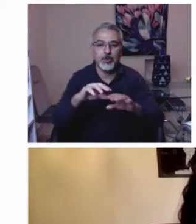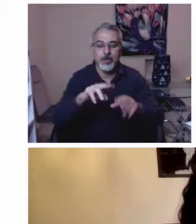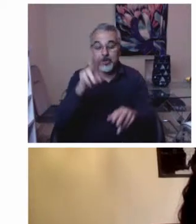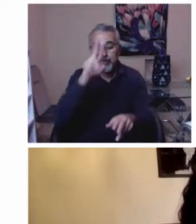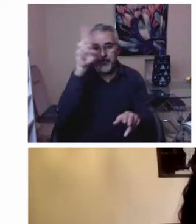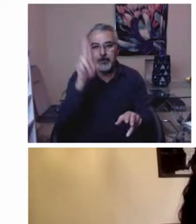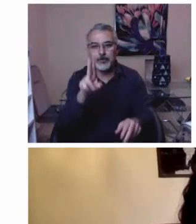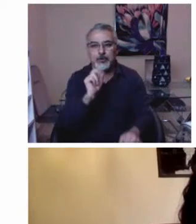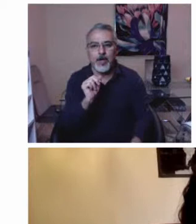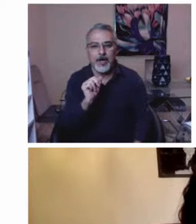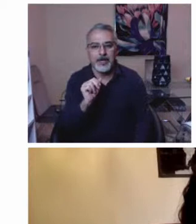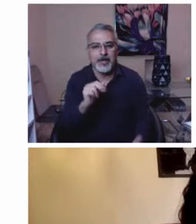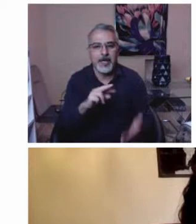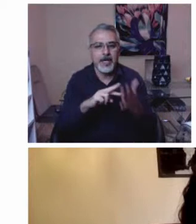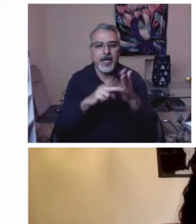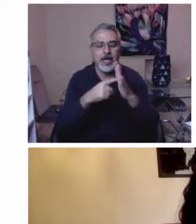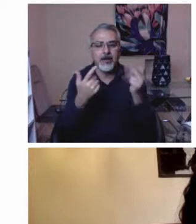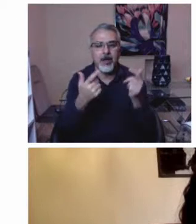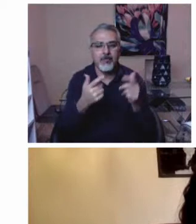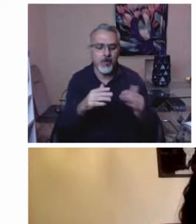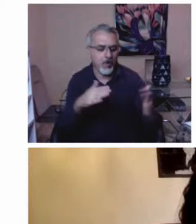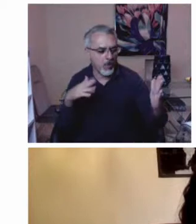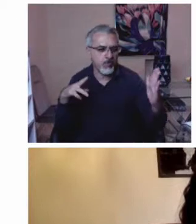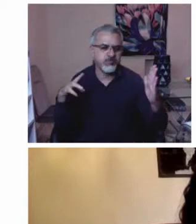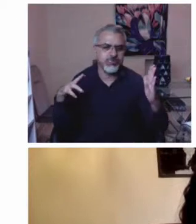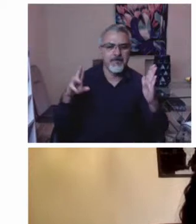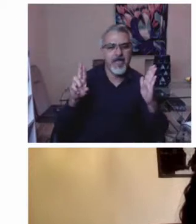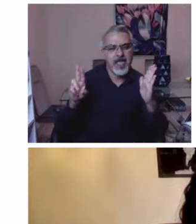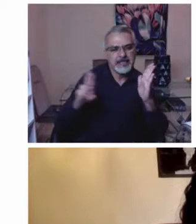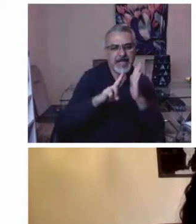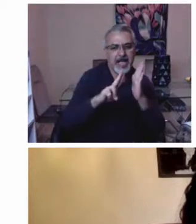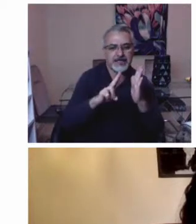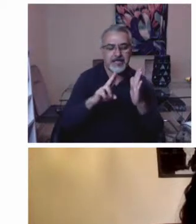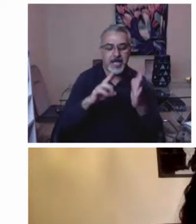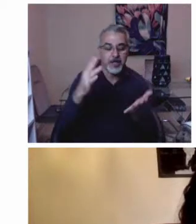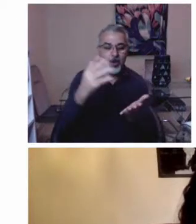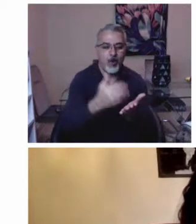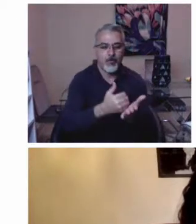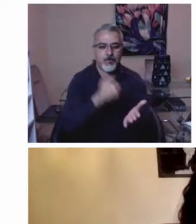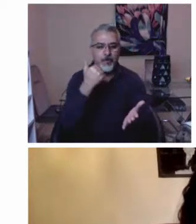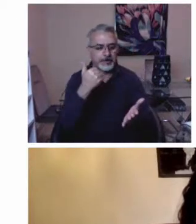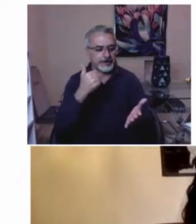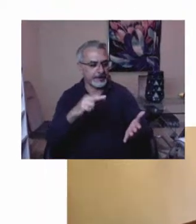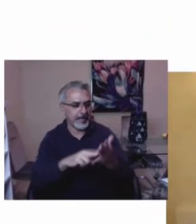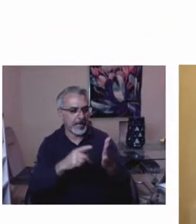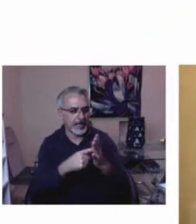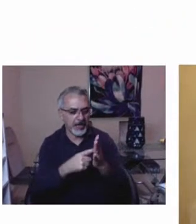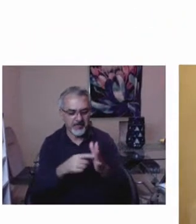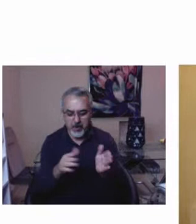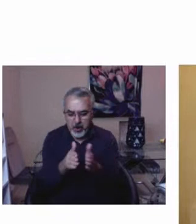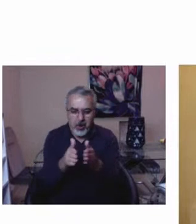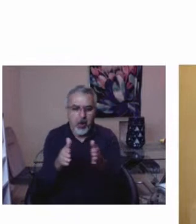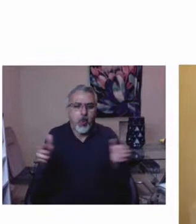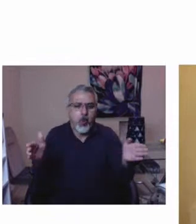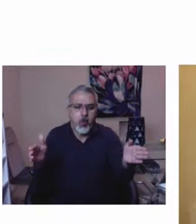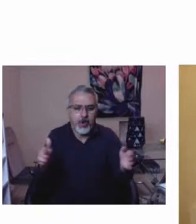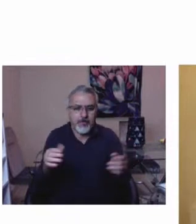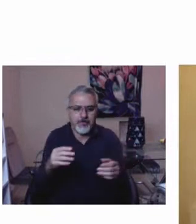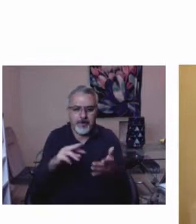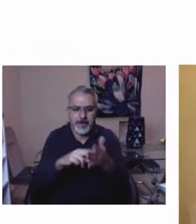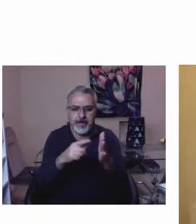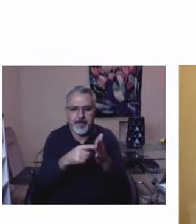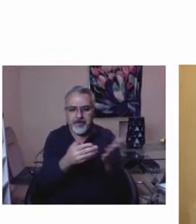addressing this data gap? Shadi, over to you, please. Thank you so much, Anna. And also thank you everyone